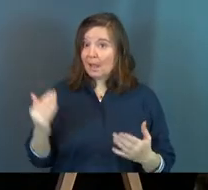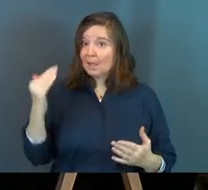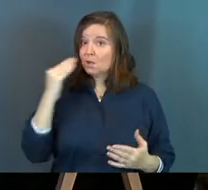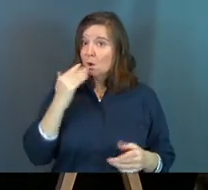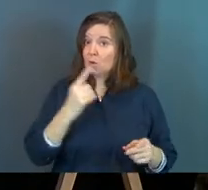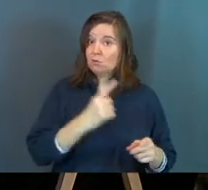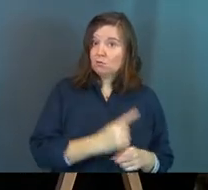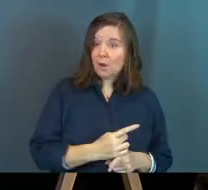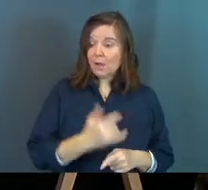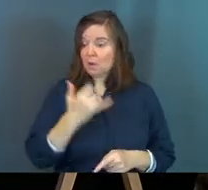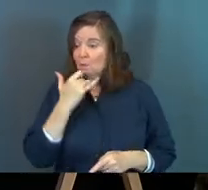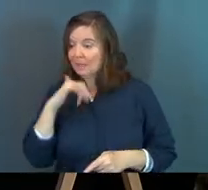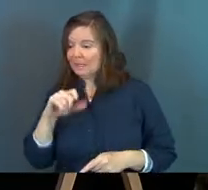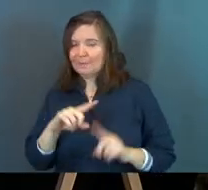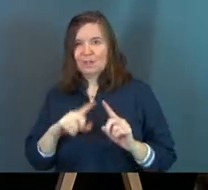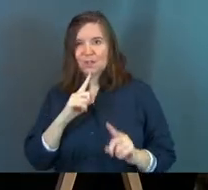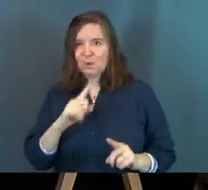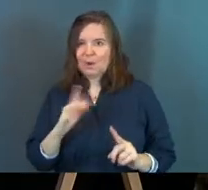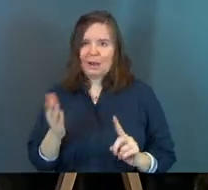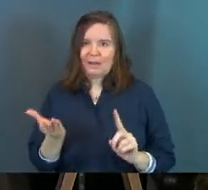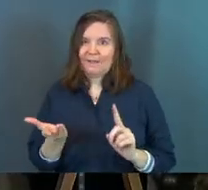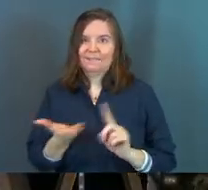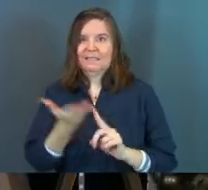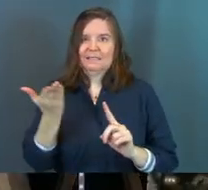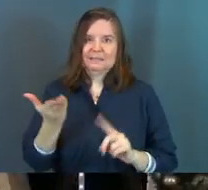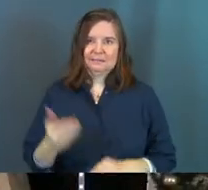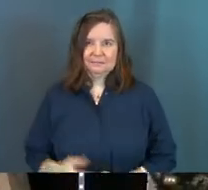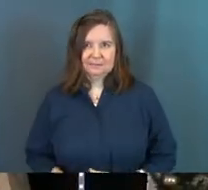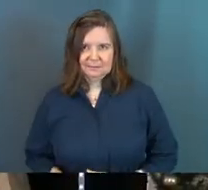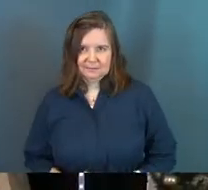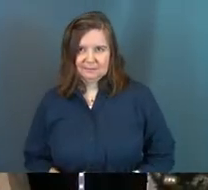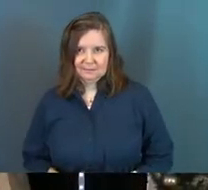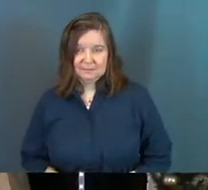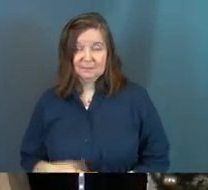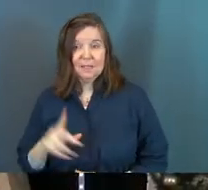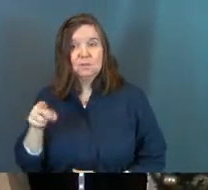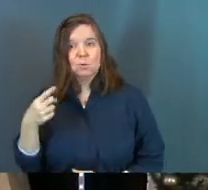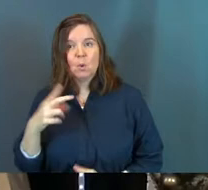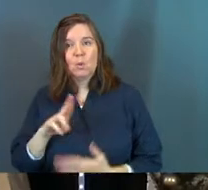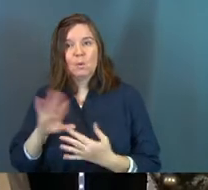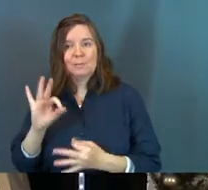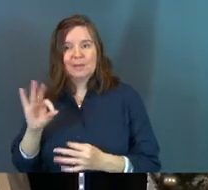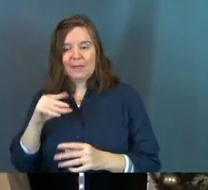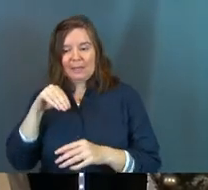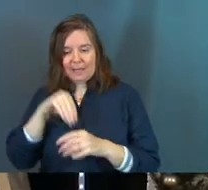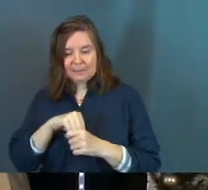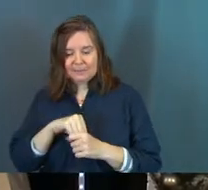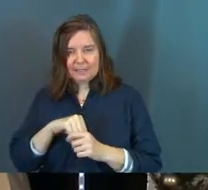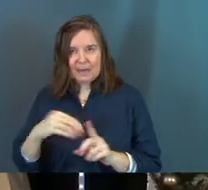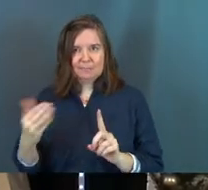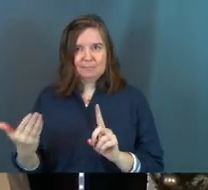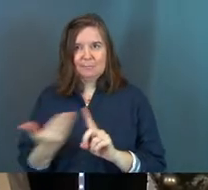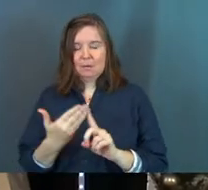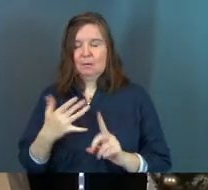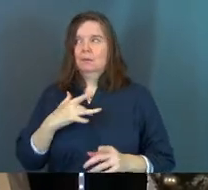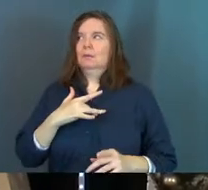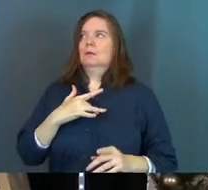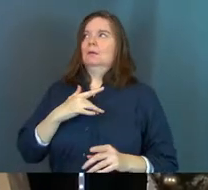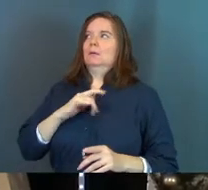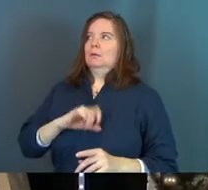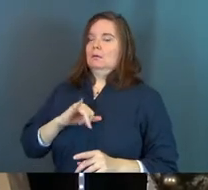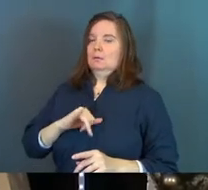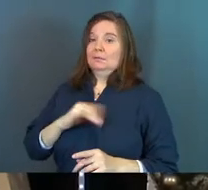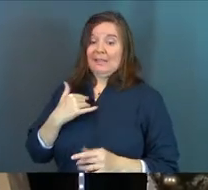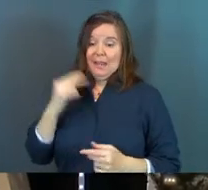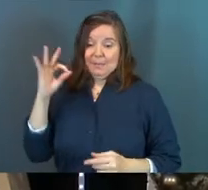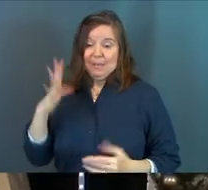know right and wrong, yes, but you are not convicted. Because it's only the Holy Spirit that comes in and actually makes you care. See, I'm a